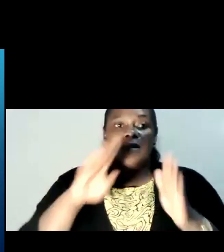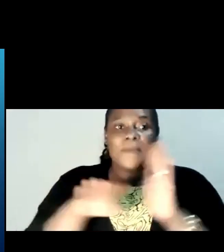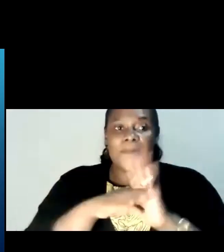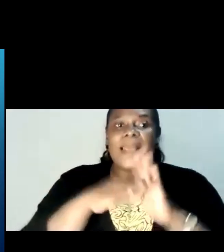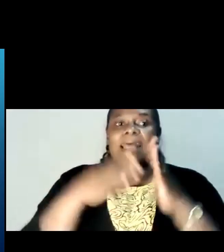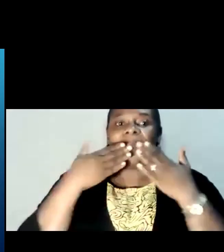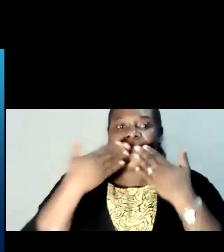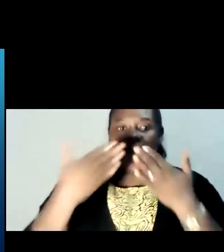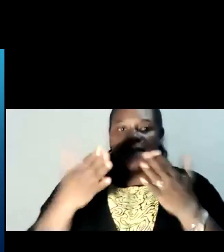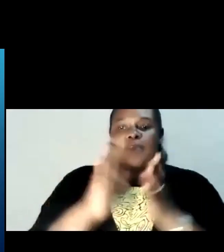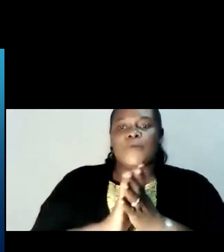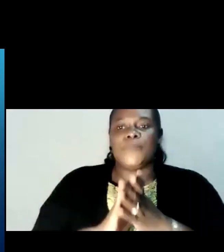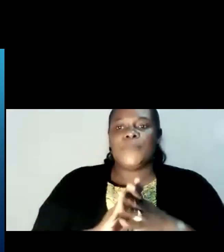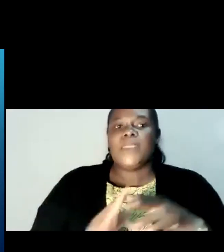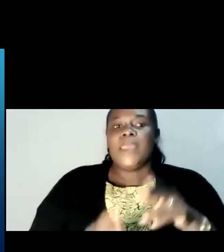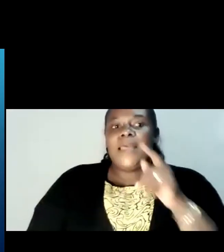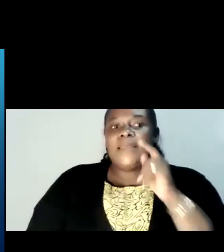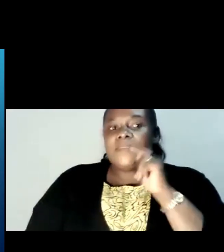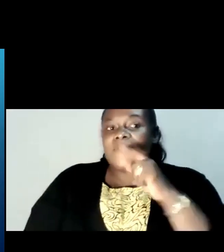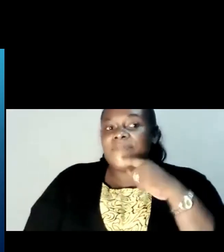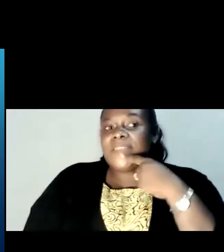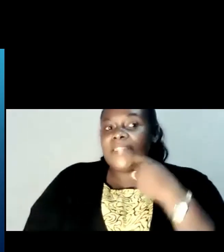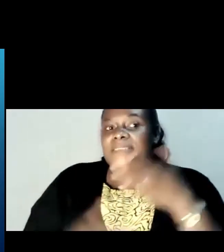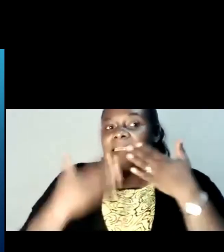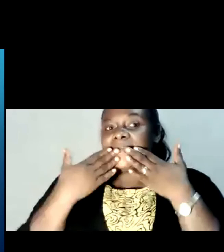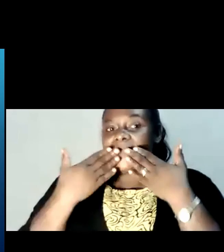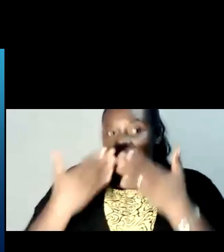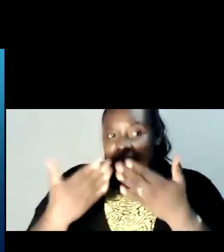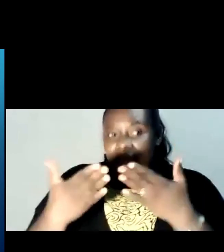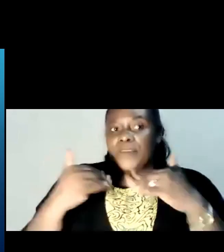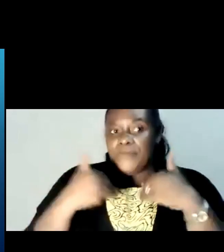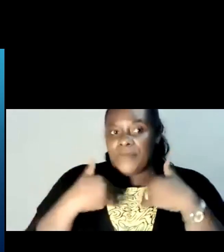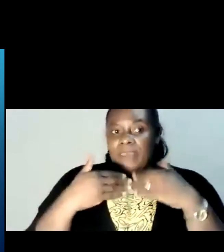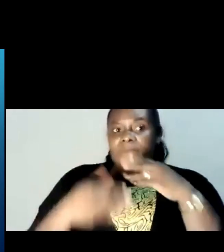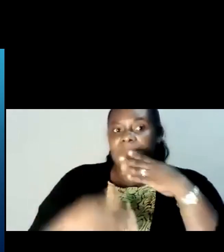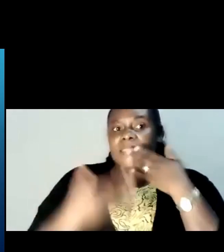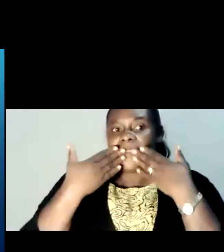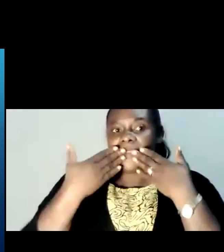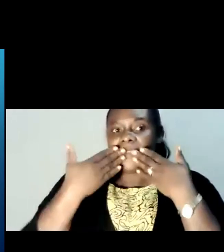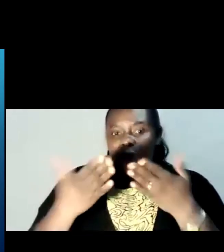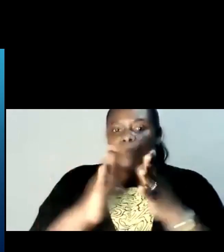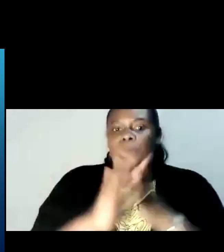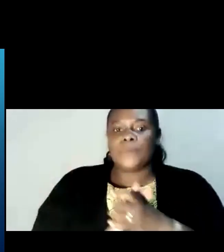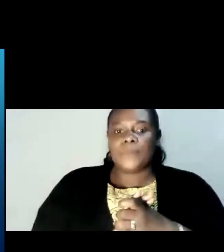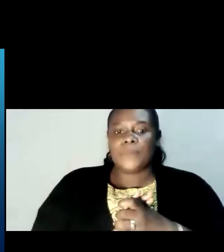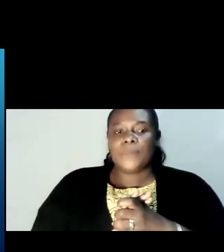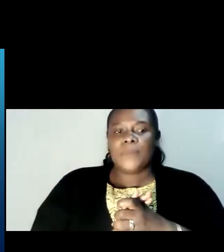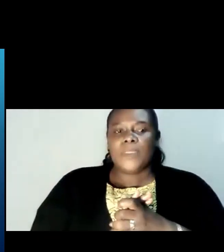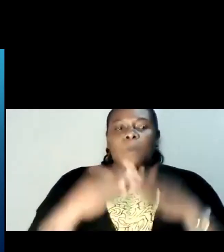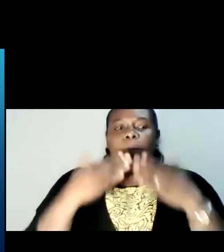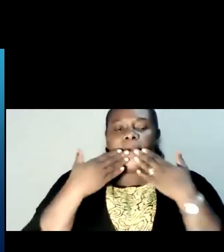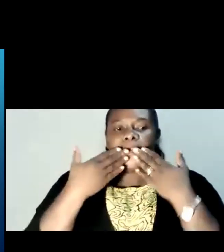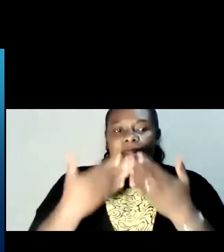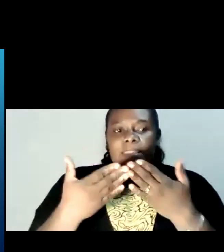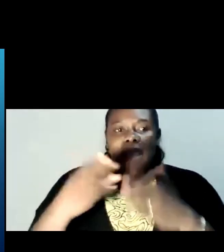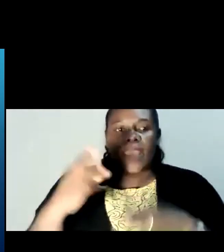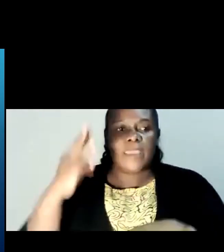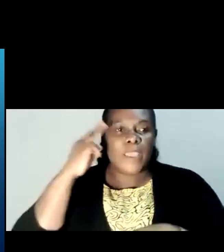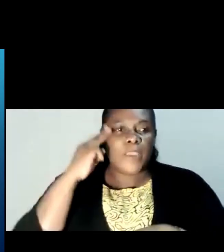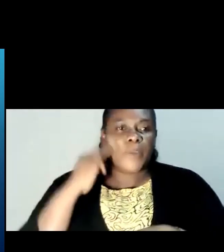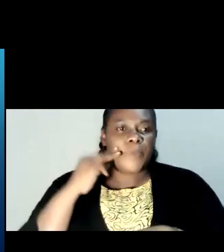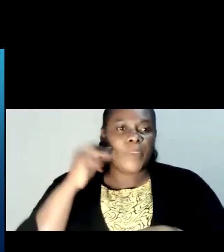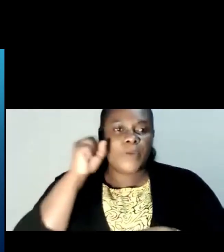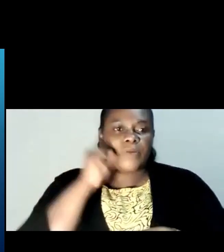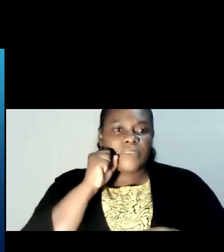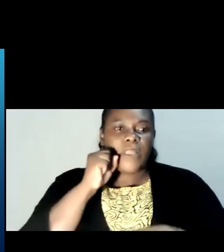so much for having me on. I really appreciated it. Interpreter, Muriel Stoute, I want to thank